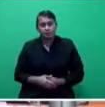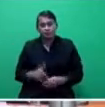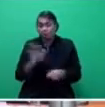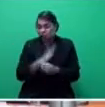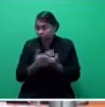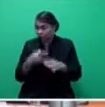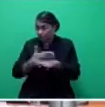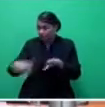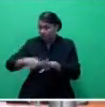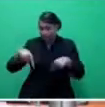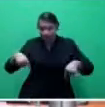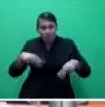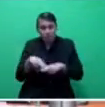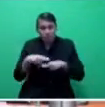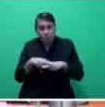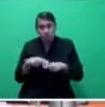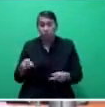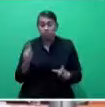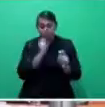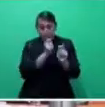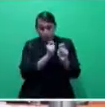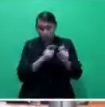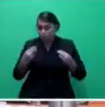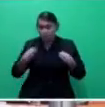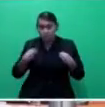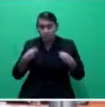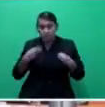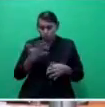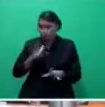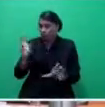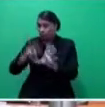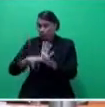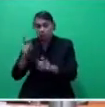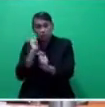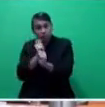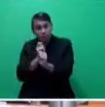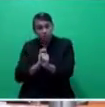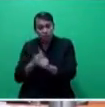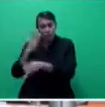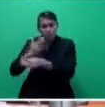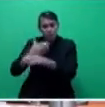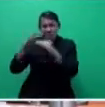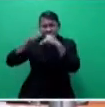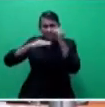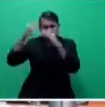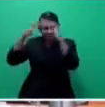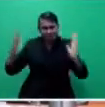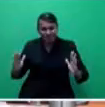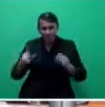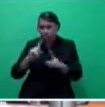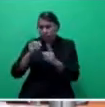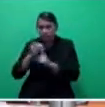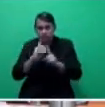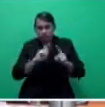an asset base to it. So if businesses, for example, are given an initiative to build warehouses or housing developments, it will